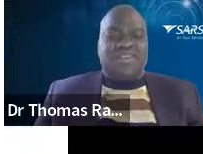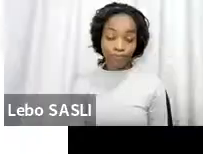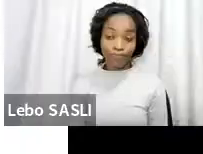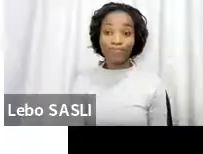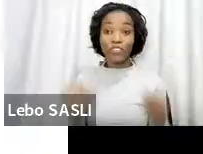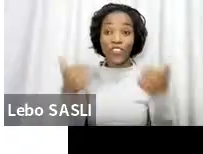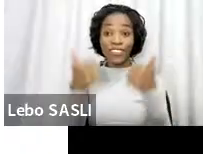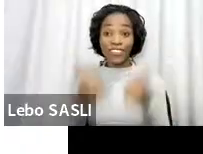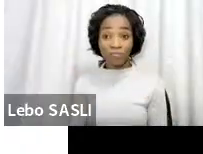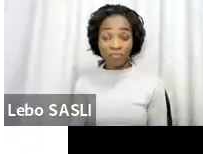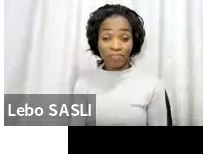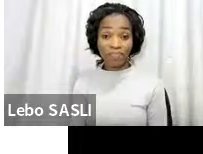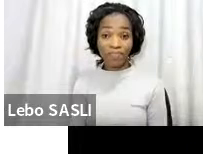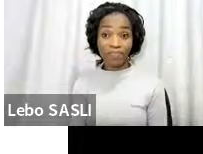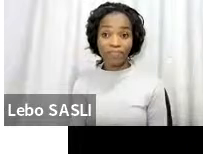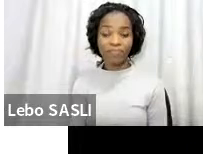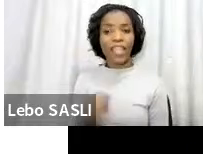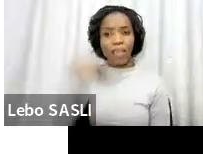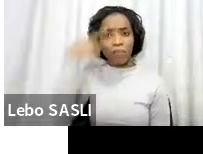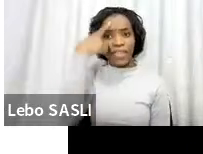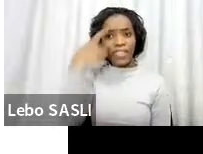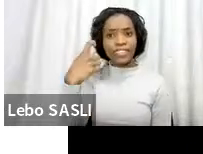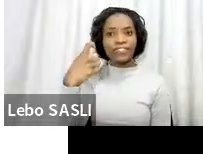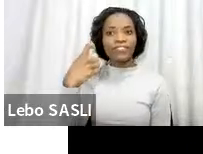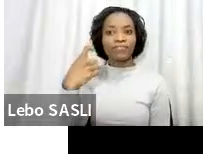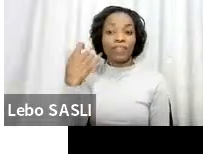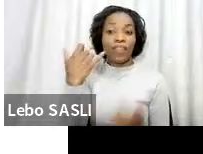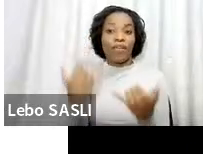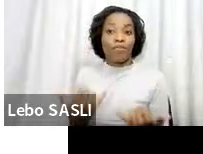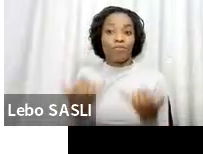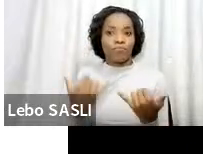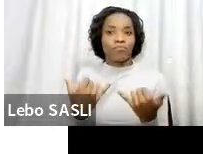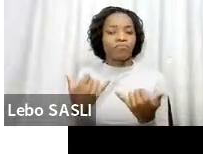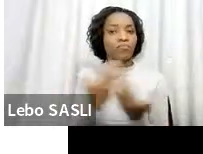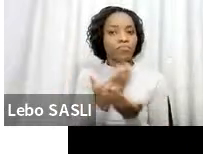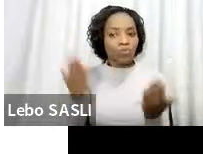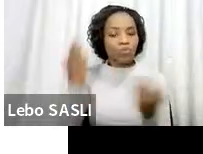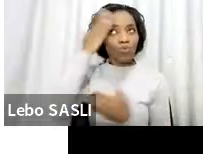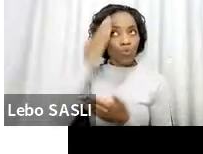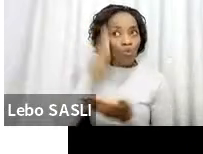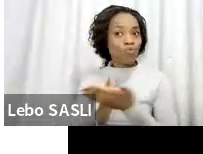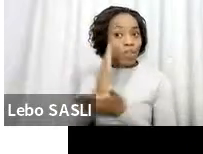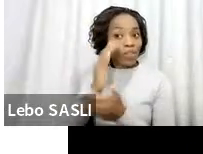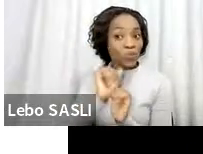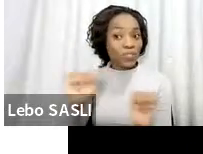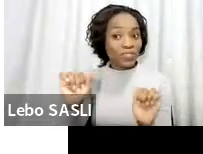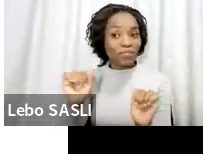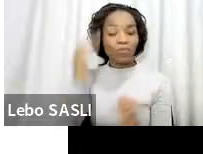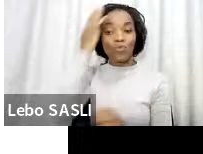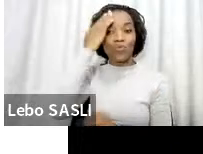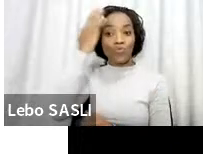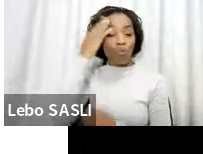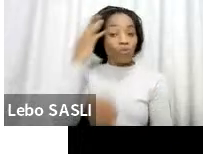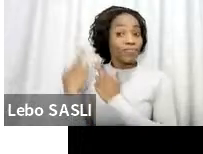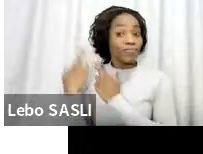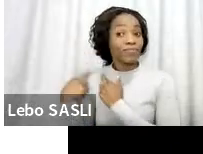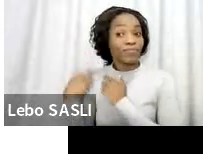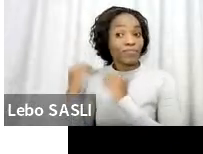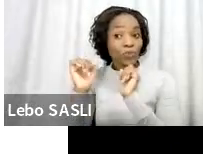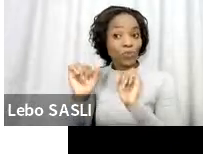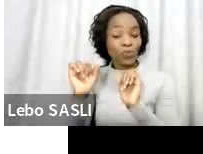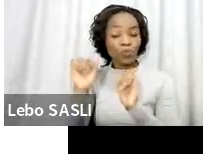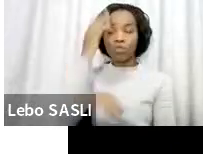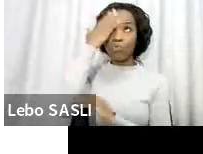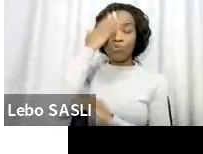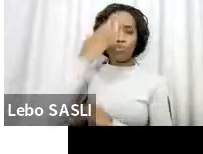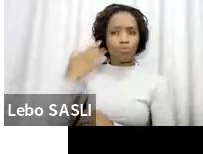Great. I do believe now you know your rights, you know your obligations, you know how you are